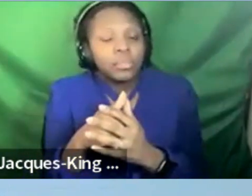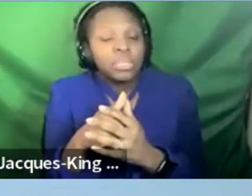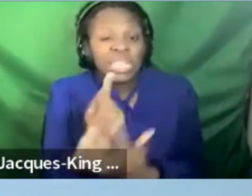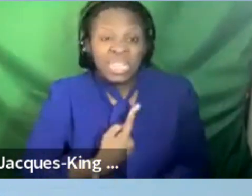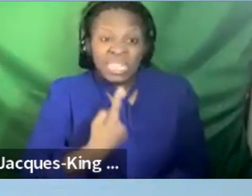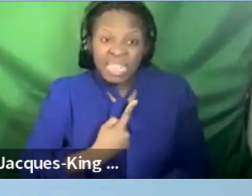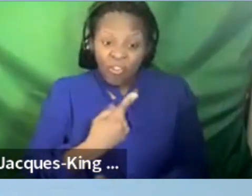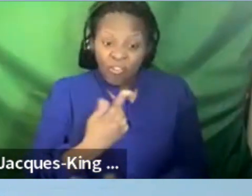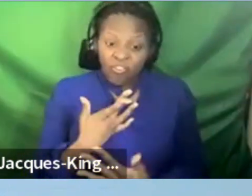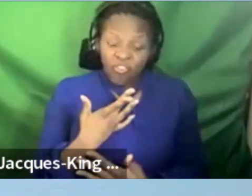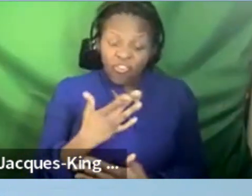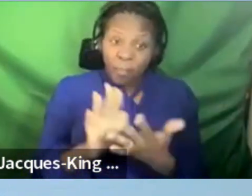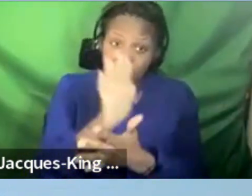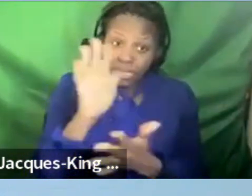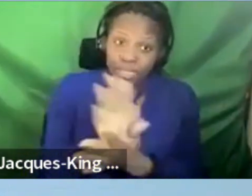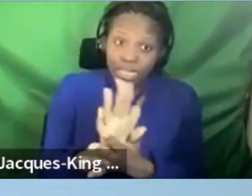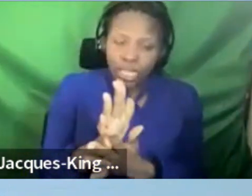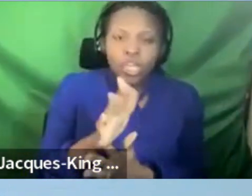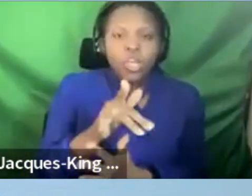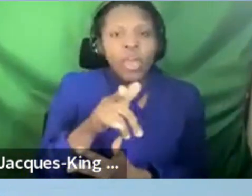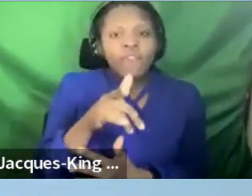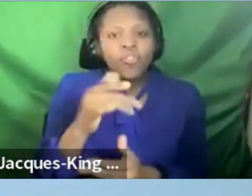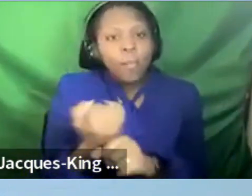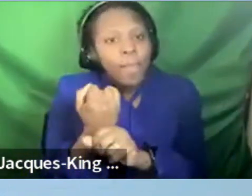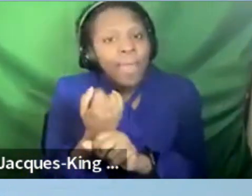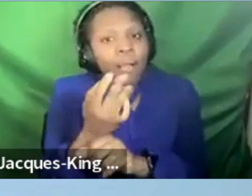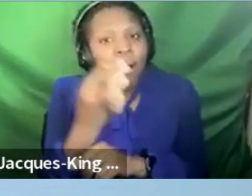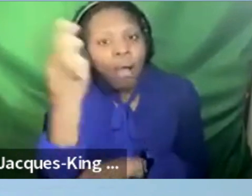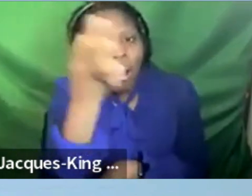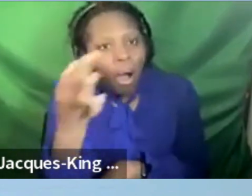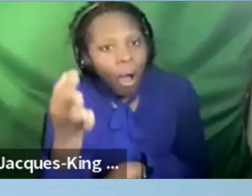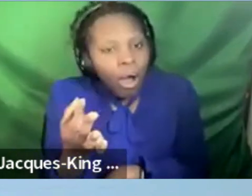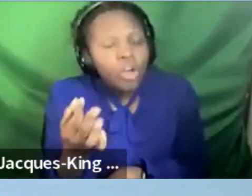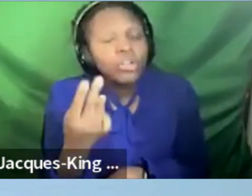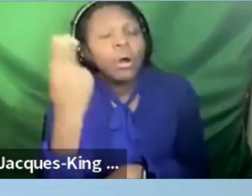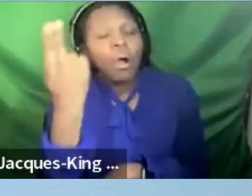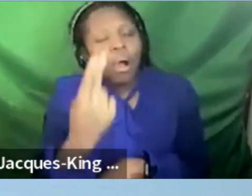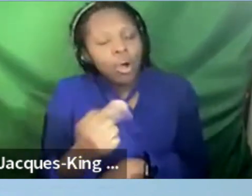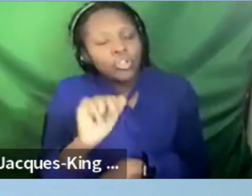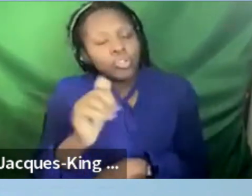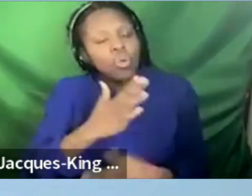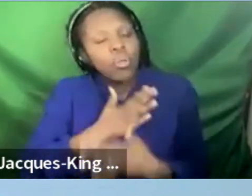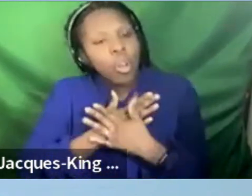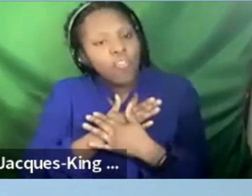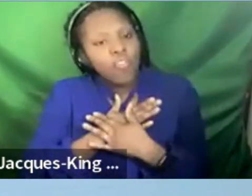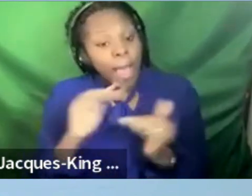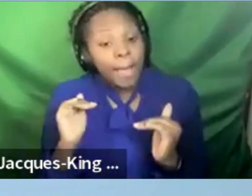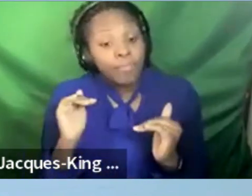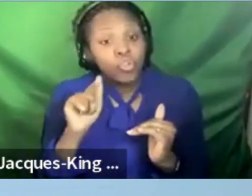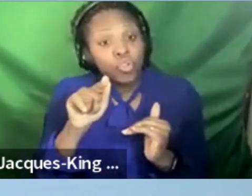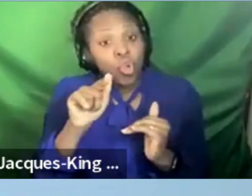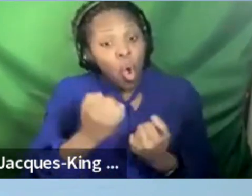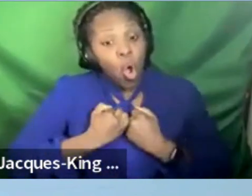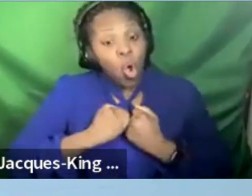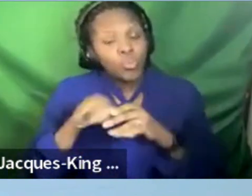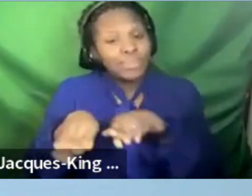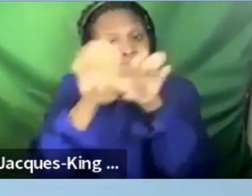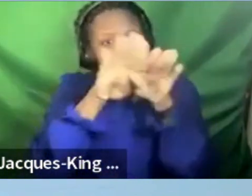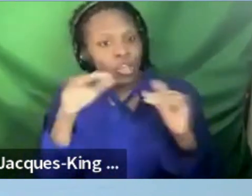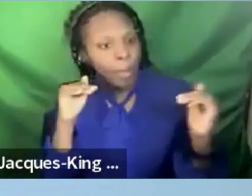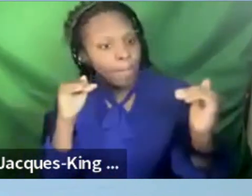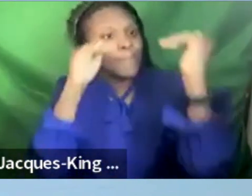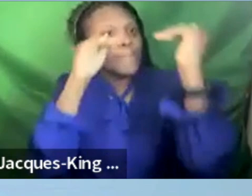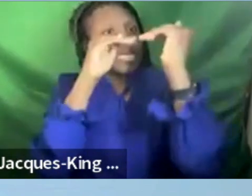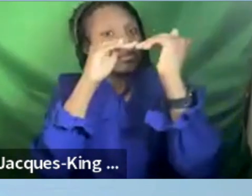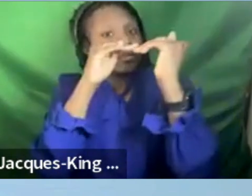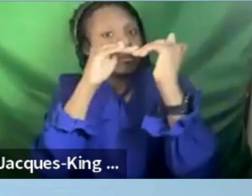as a self-pleaser. You have to go and make art that you love and that is meeting your own standards, and then try and